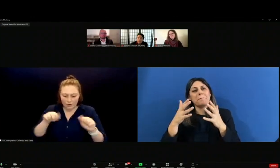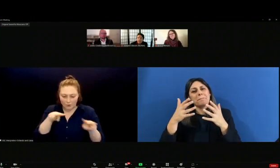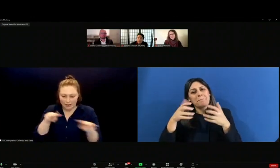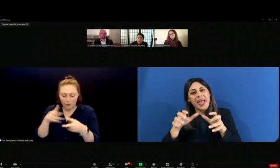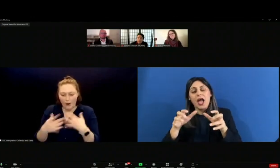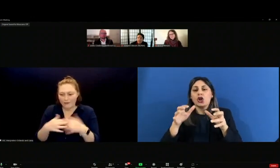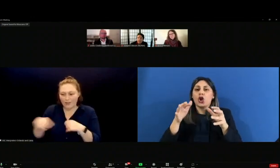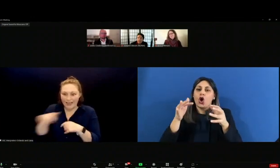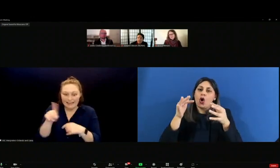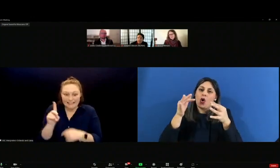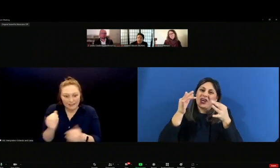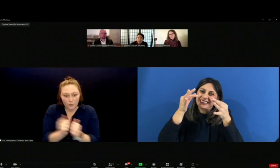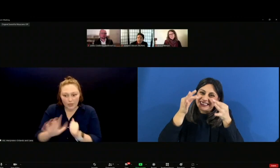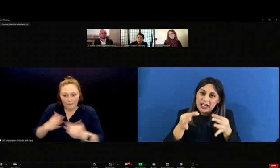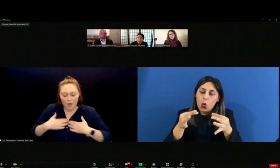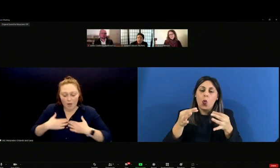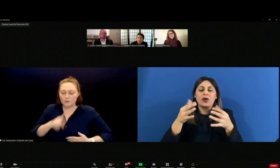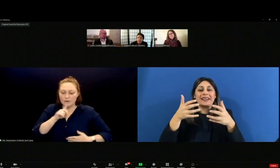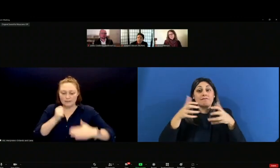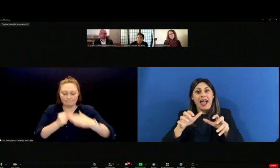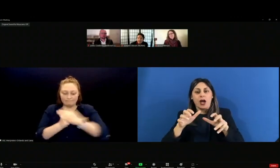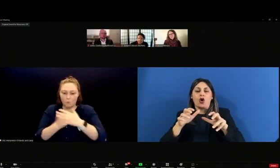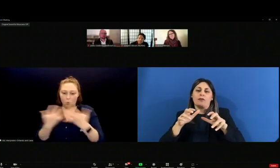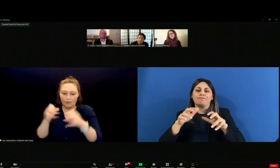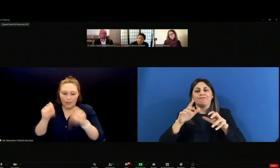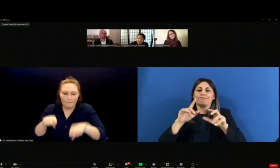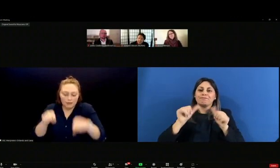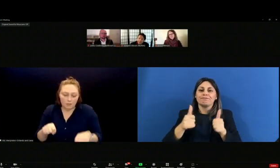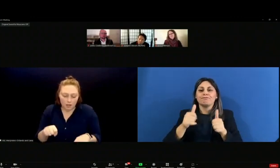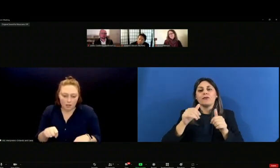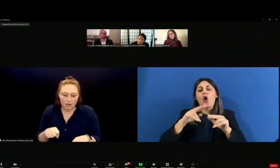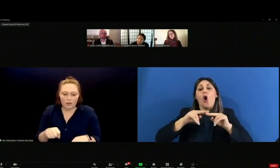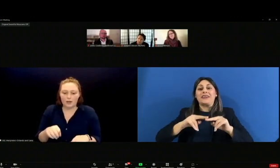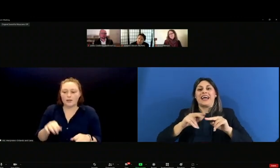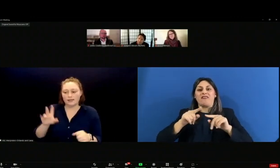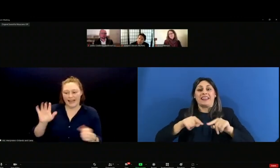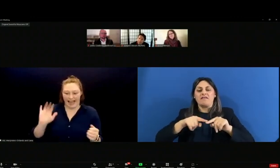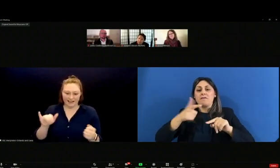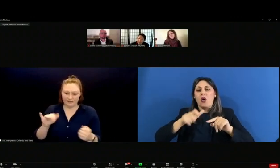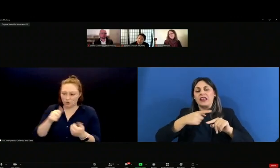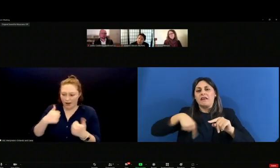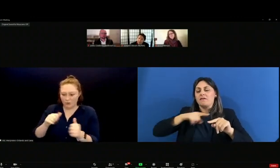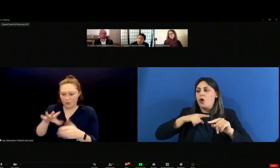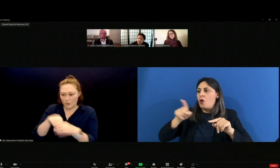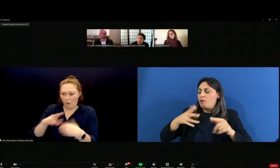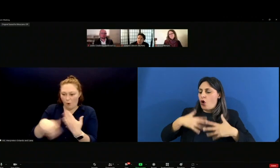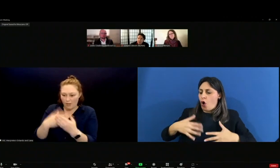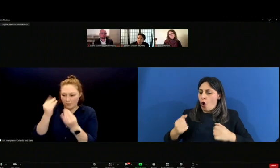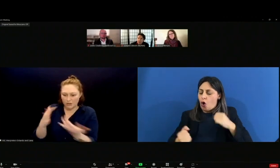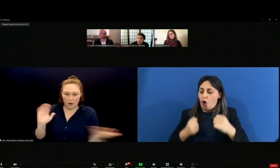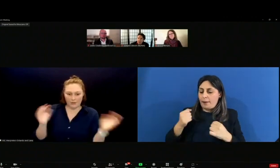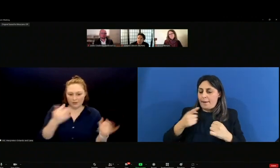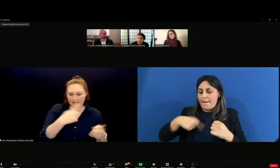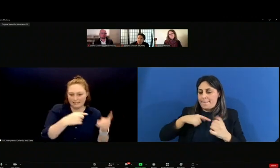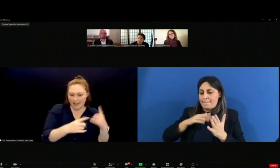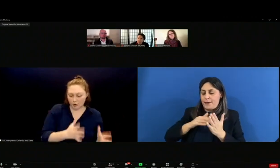in expressing all of these information. It's also making it directly comparable to signers, because if we would keep these left out